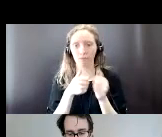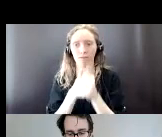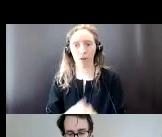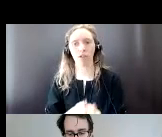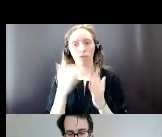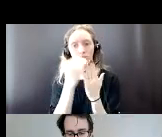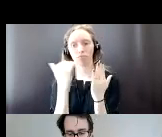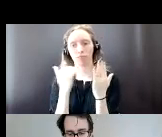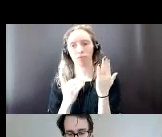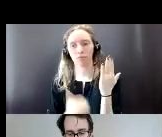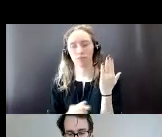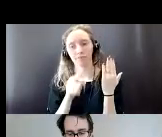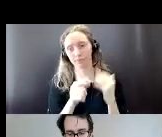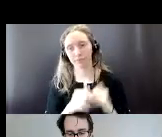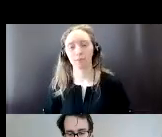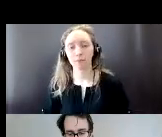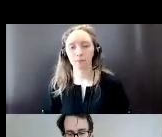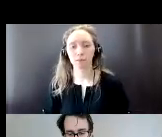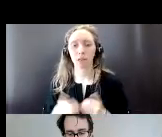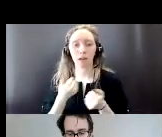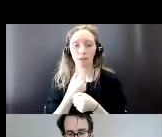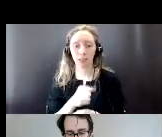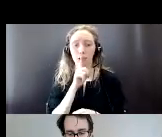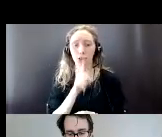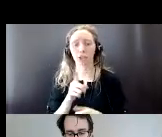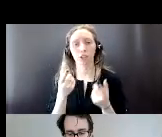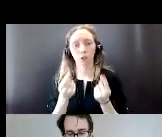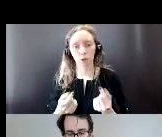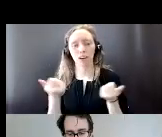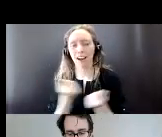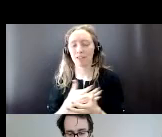taking every necessary step to protect yourself should you be a victim.